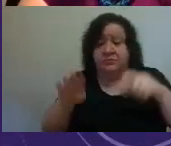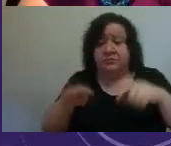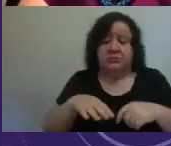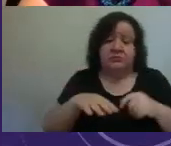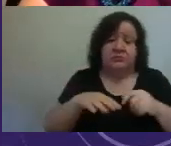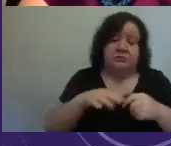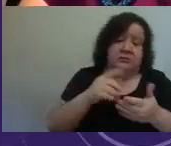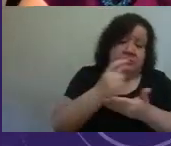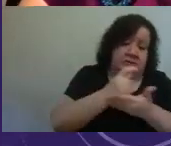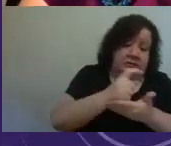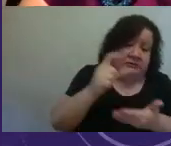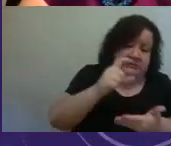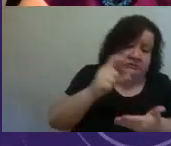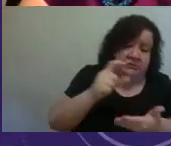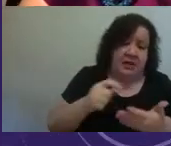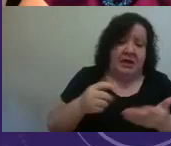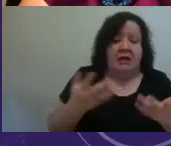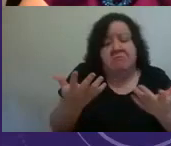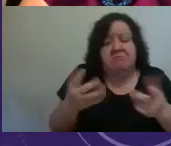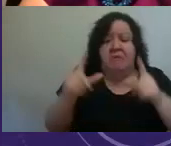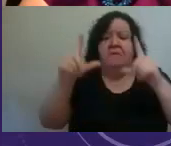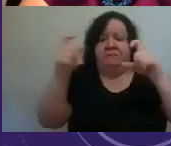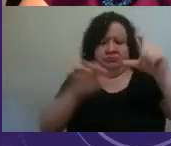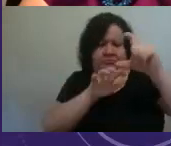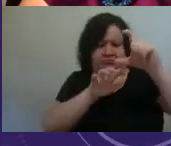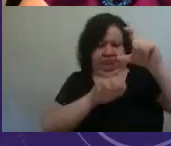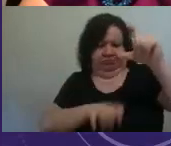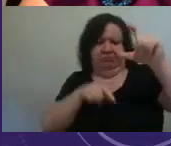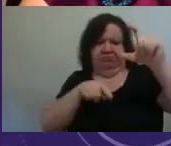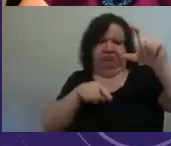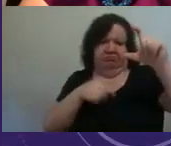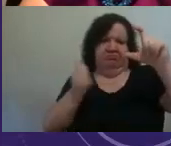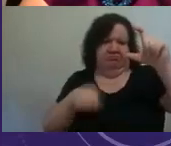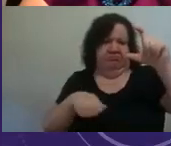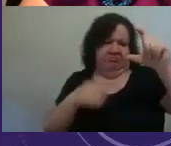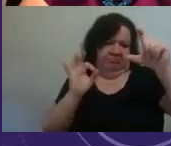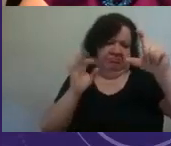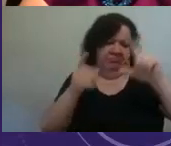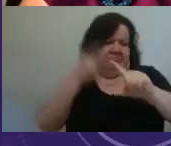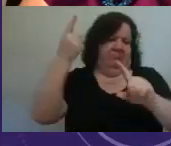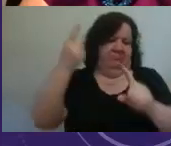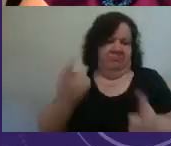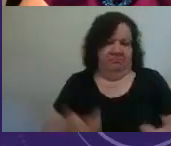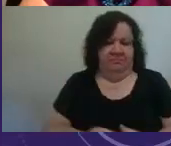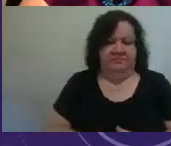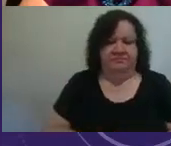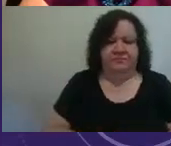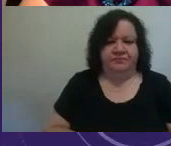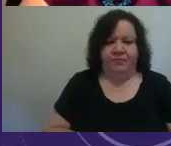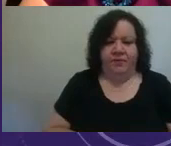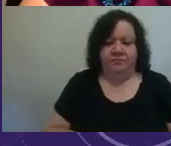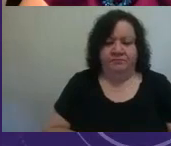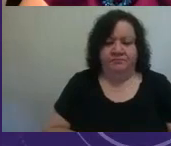Thank you. And this is Alice. The next question is, can we still keep on asking questions through email after